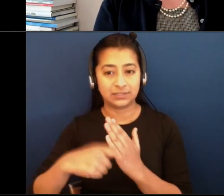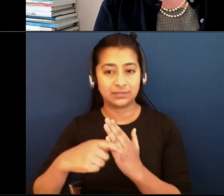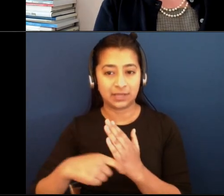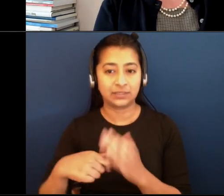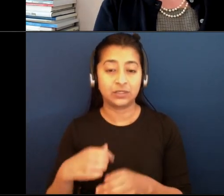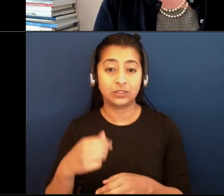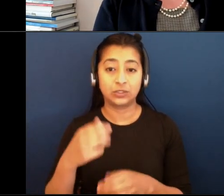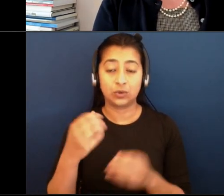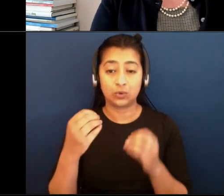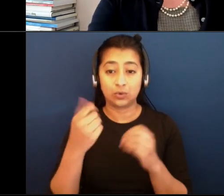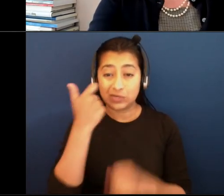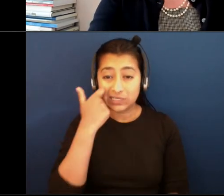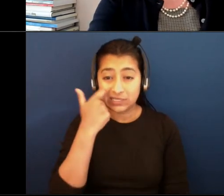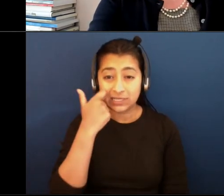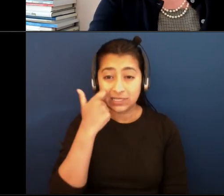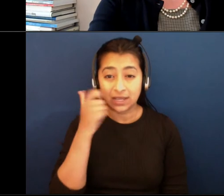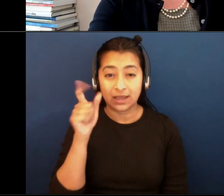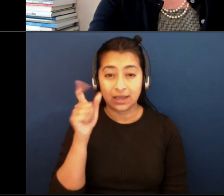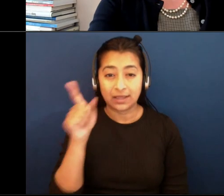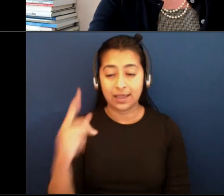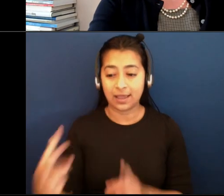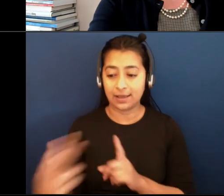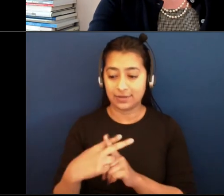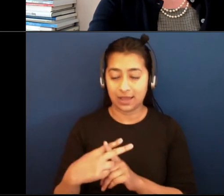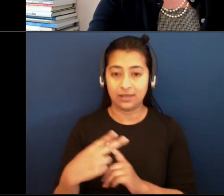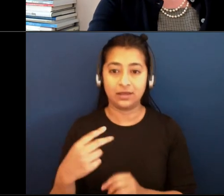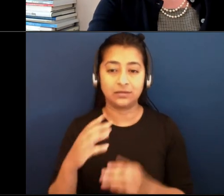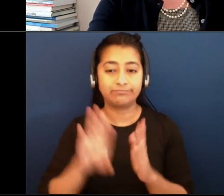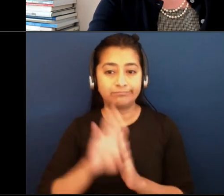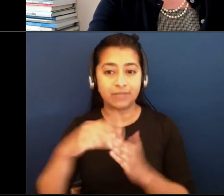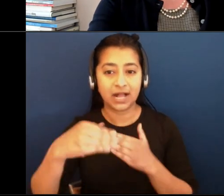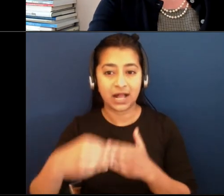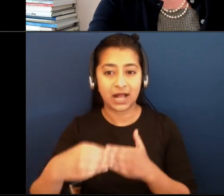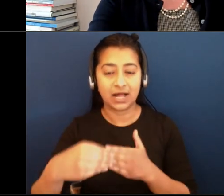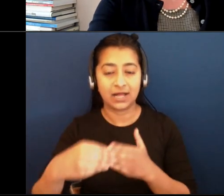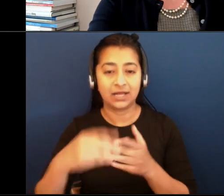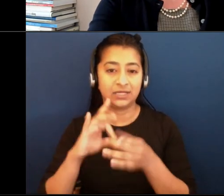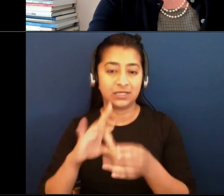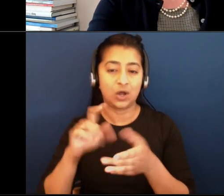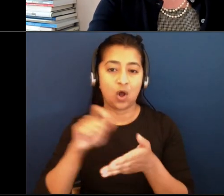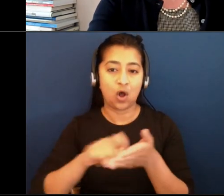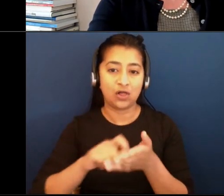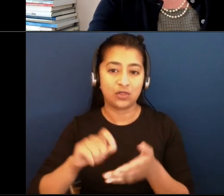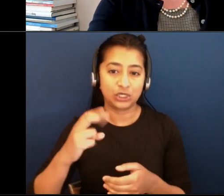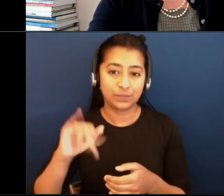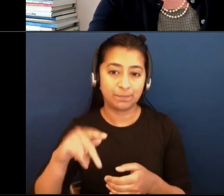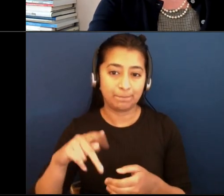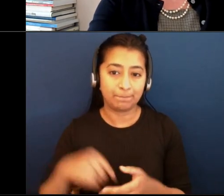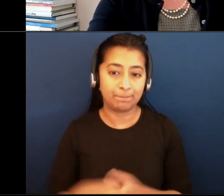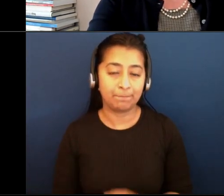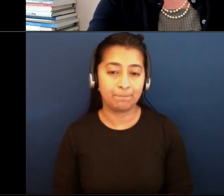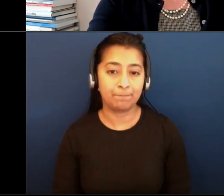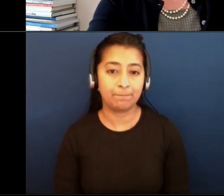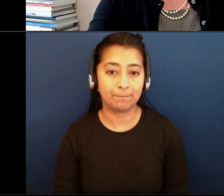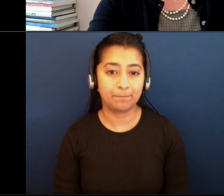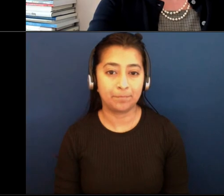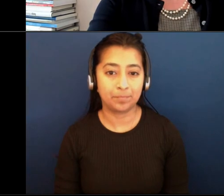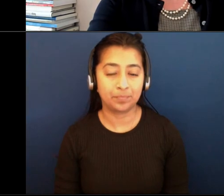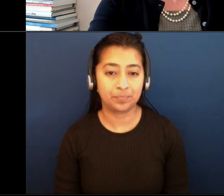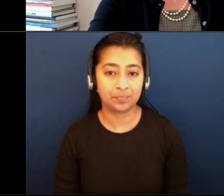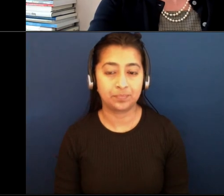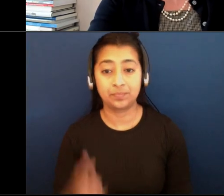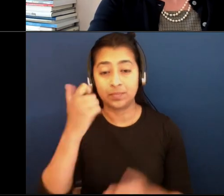More recently, they've tasked us to develop guidelines about authorship, right? So because models